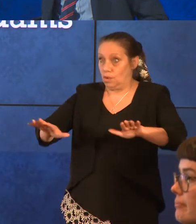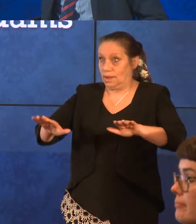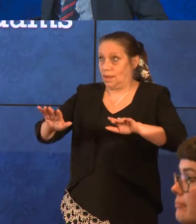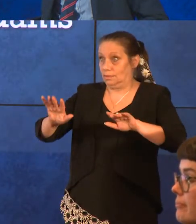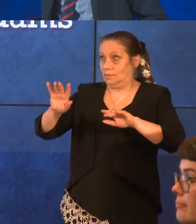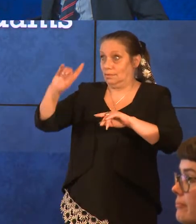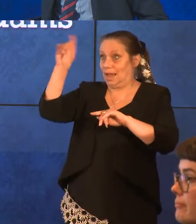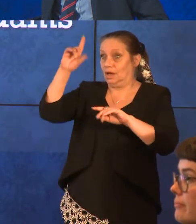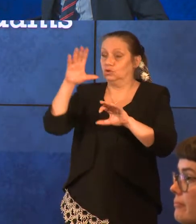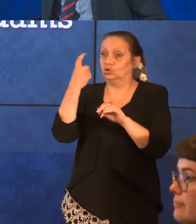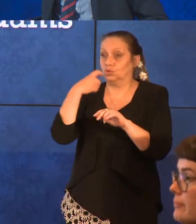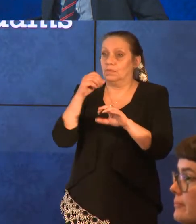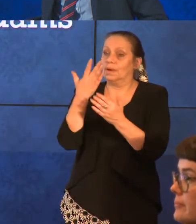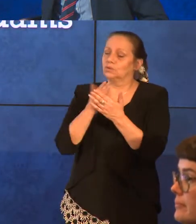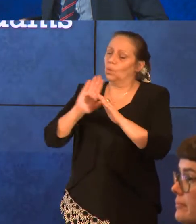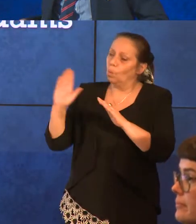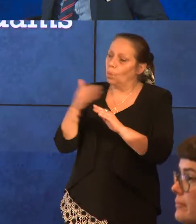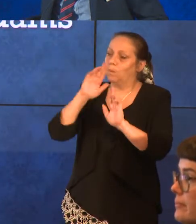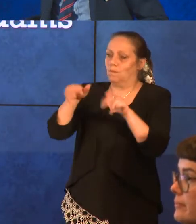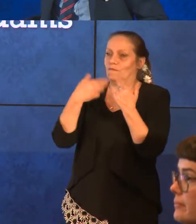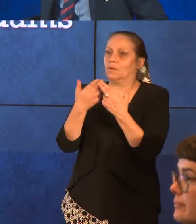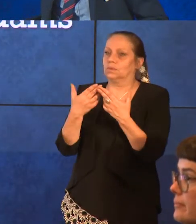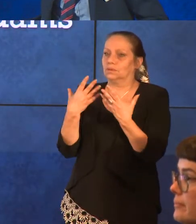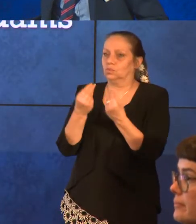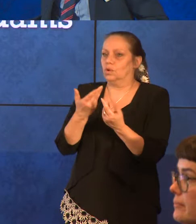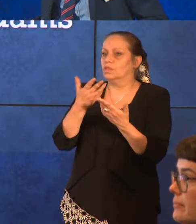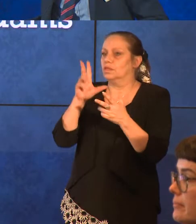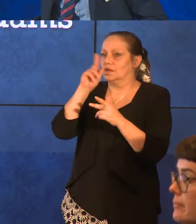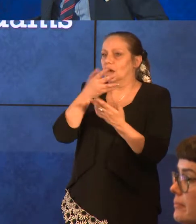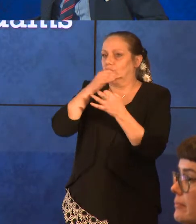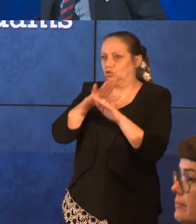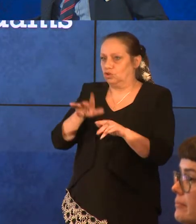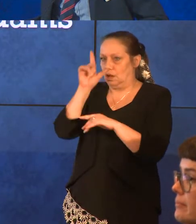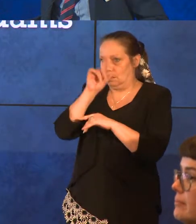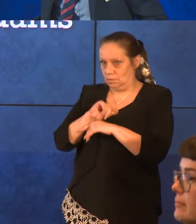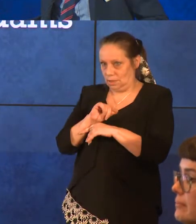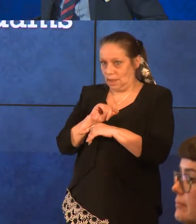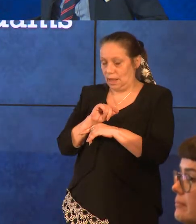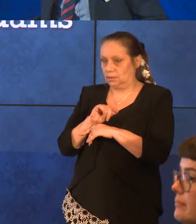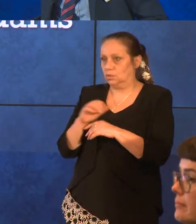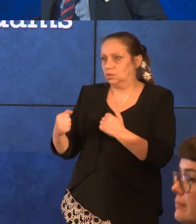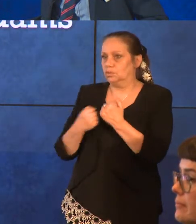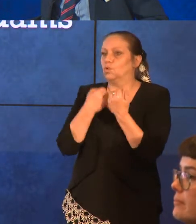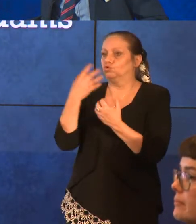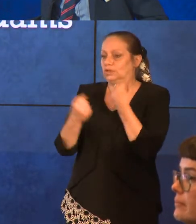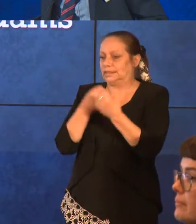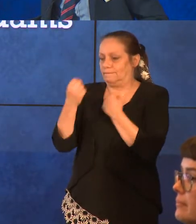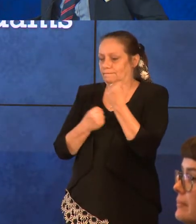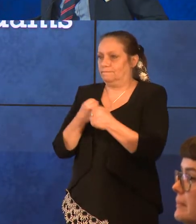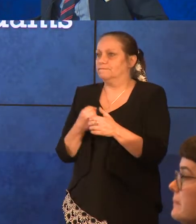to try to ensure that all families with a young child are able to receive support to some level.